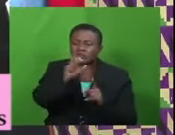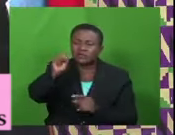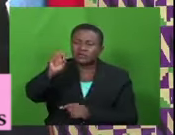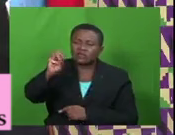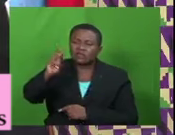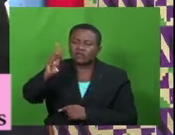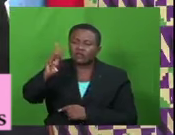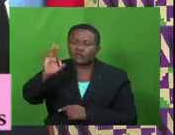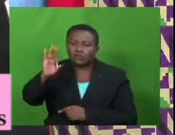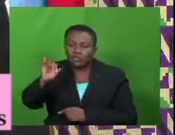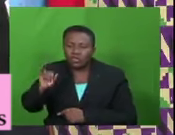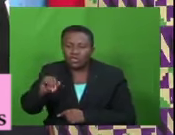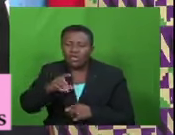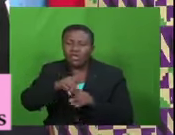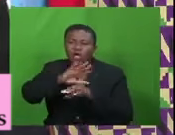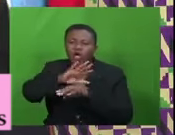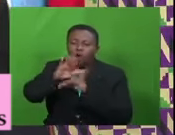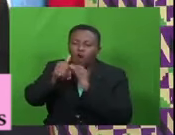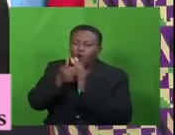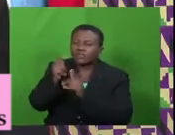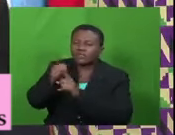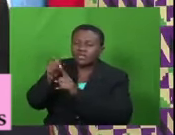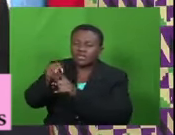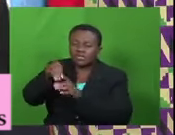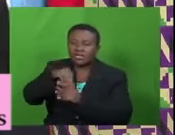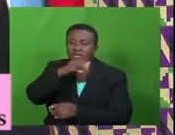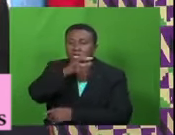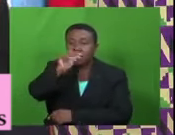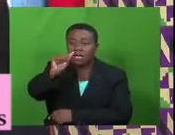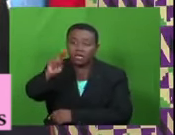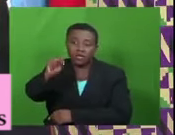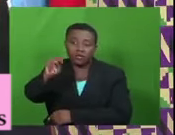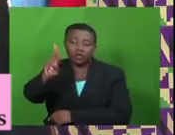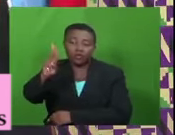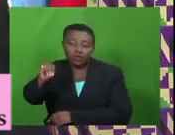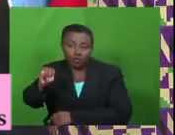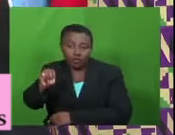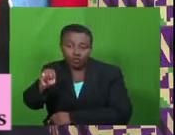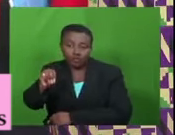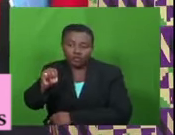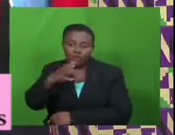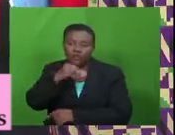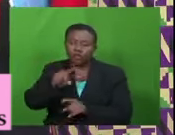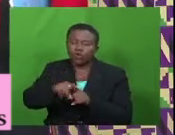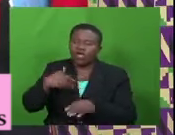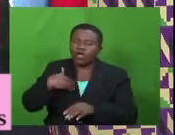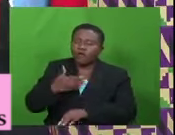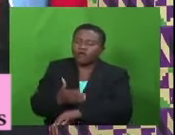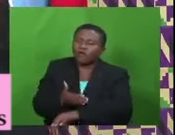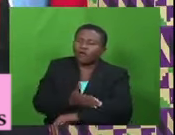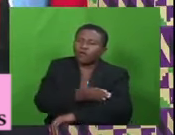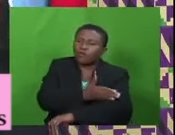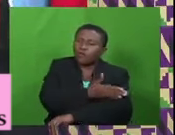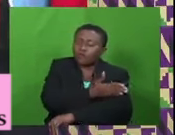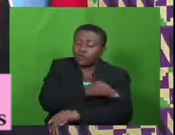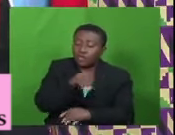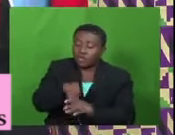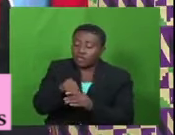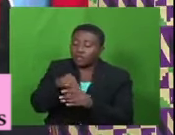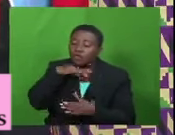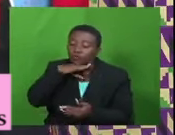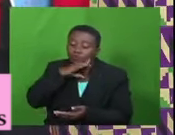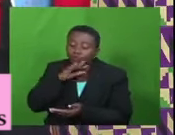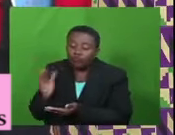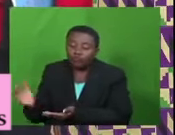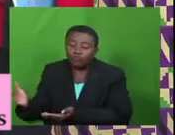Sefirioso, Ketekrachi, and Enum, and overseen an improvement in revenue collection